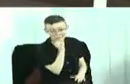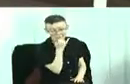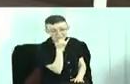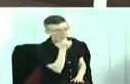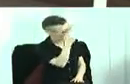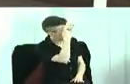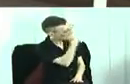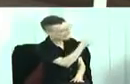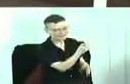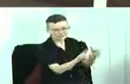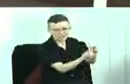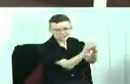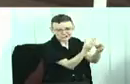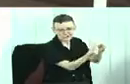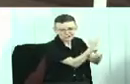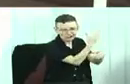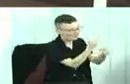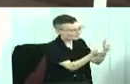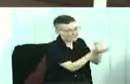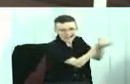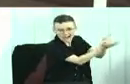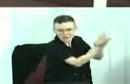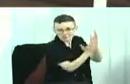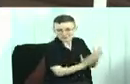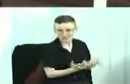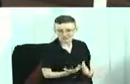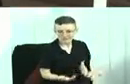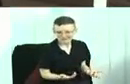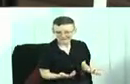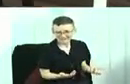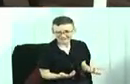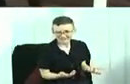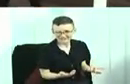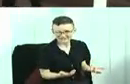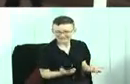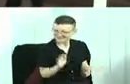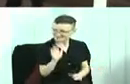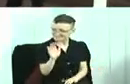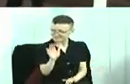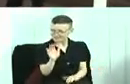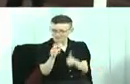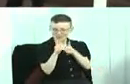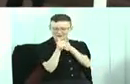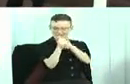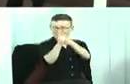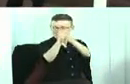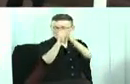What does it say to us about what leadership needs to look like